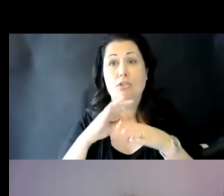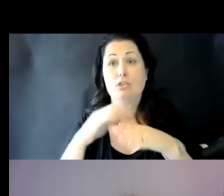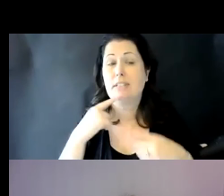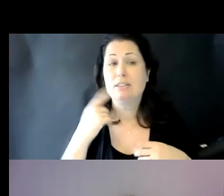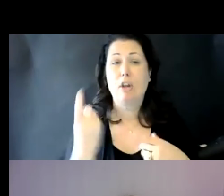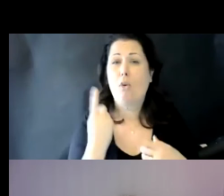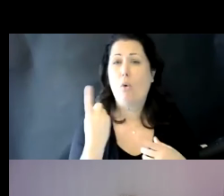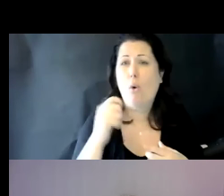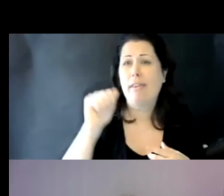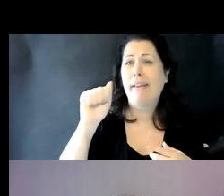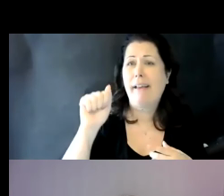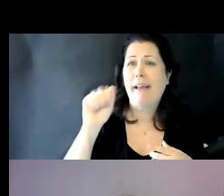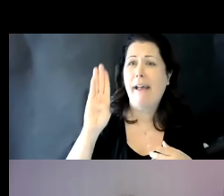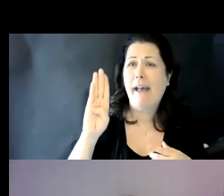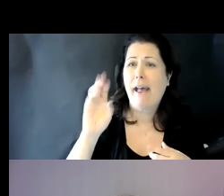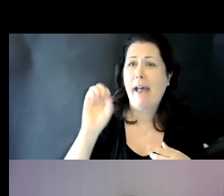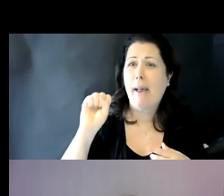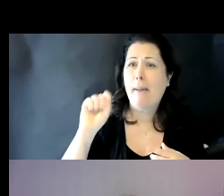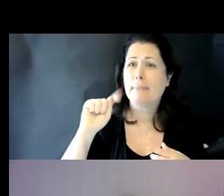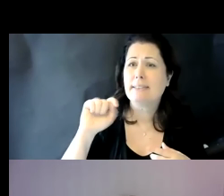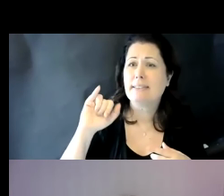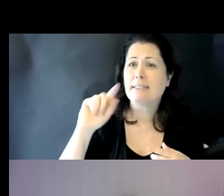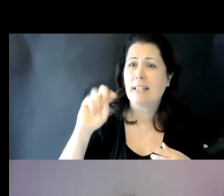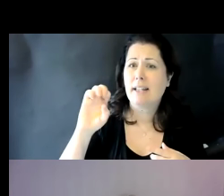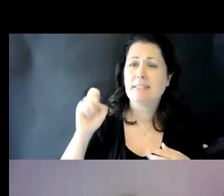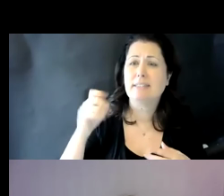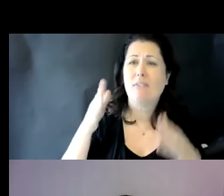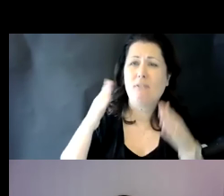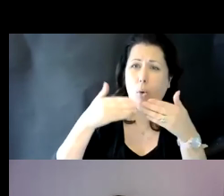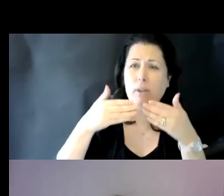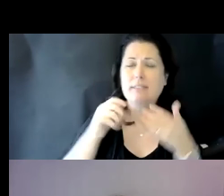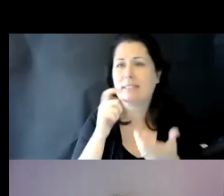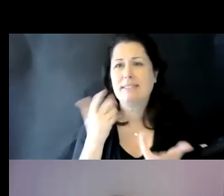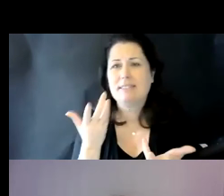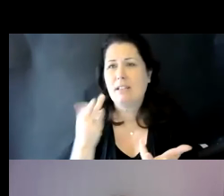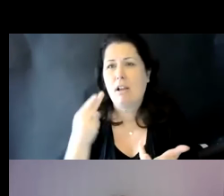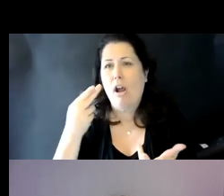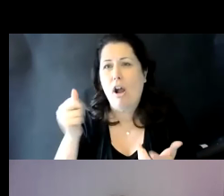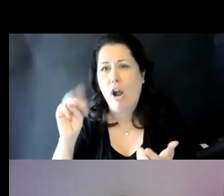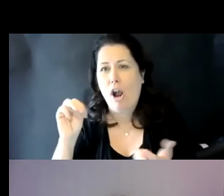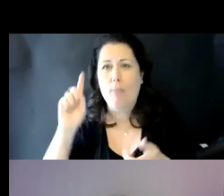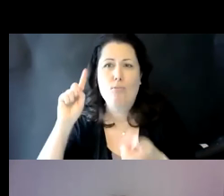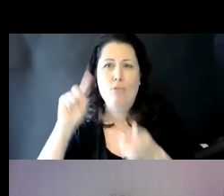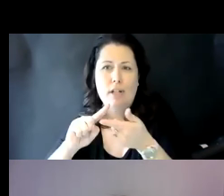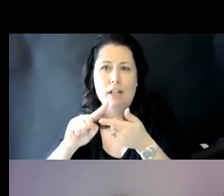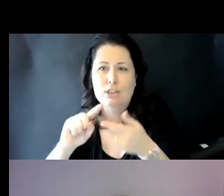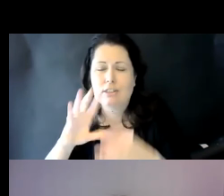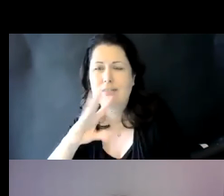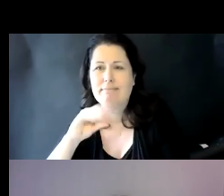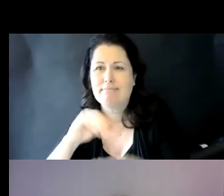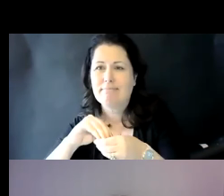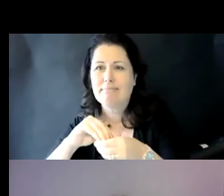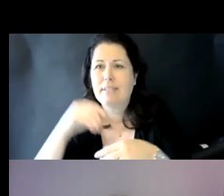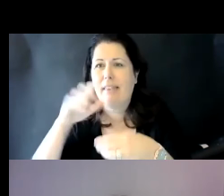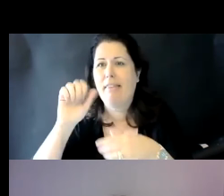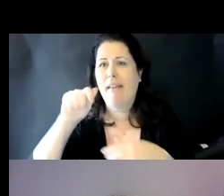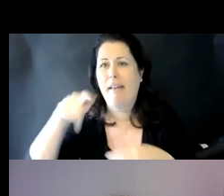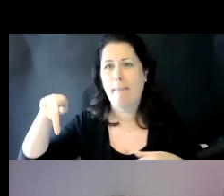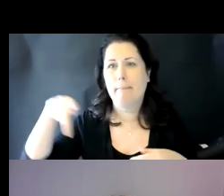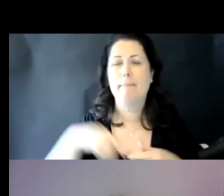abstinence focus measure, it's got harm reduction built in. So there's a video on naloxone and information sources on naloxone,